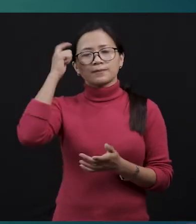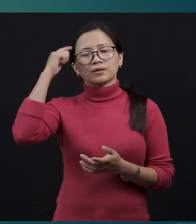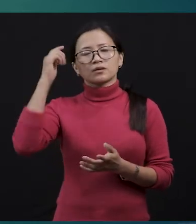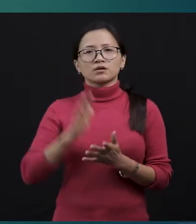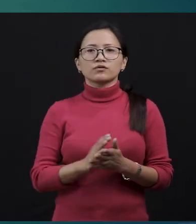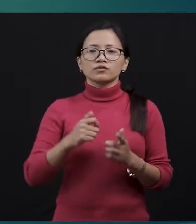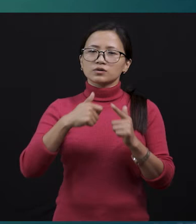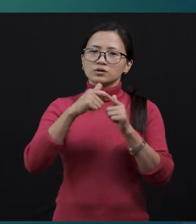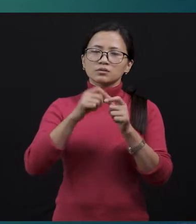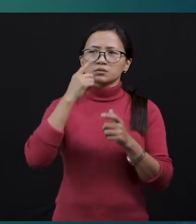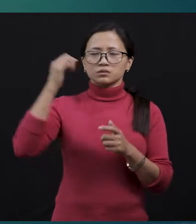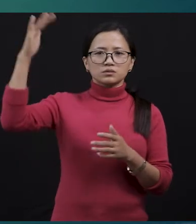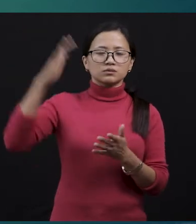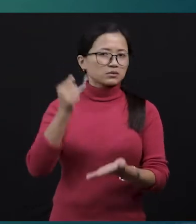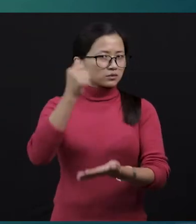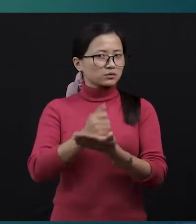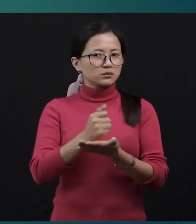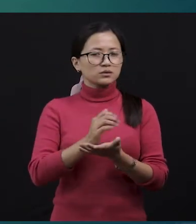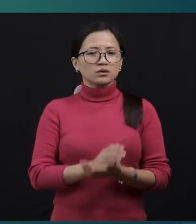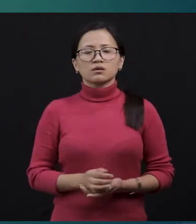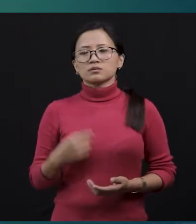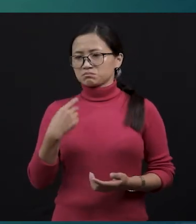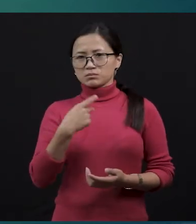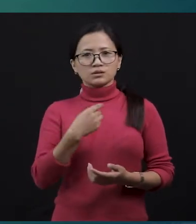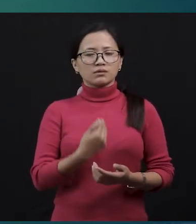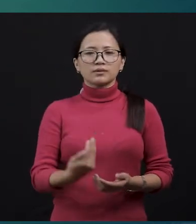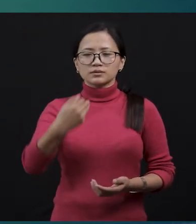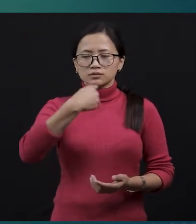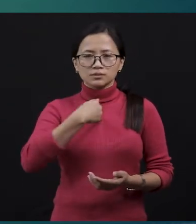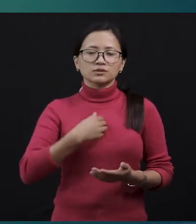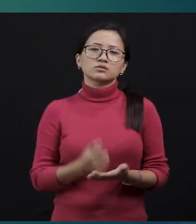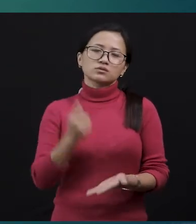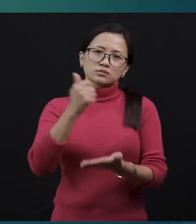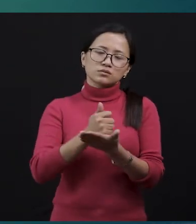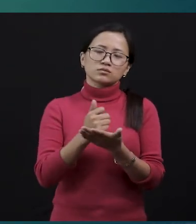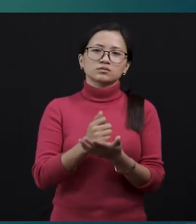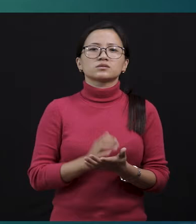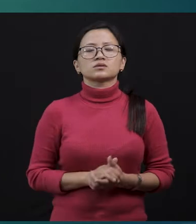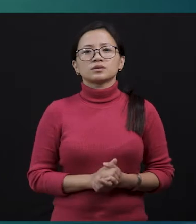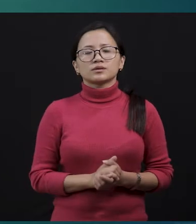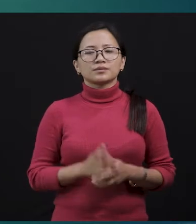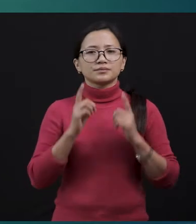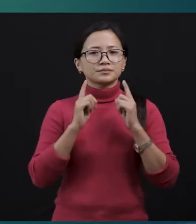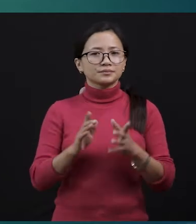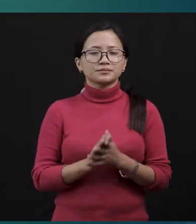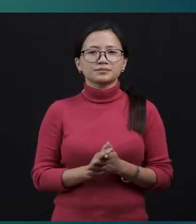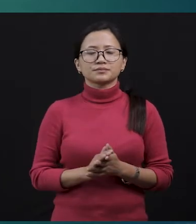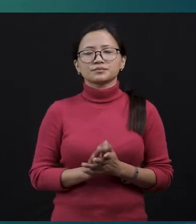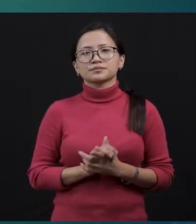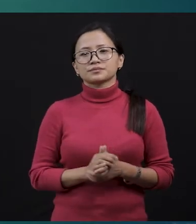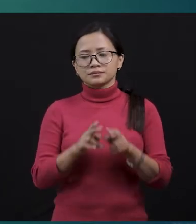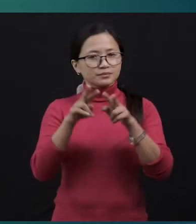that if Kalpana Chawla can take a decision like that, I should also take a decision like that. When you have to choose your career, that's